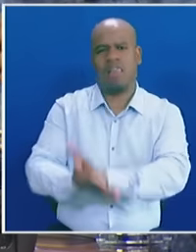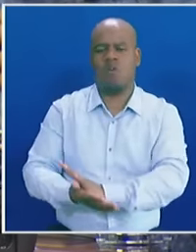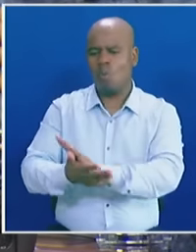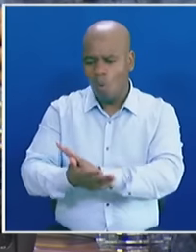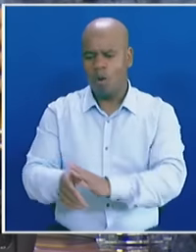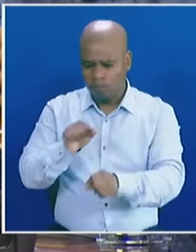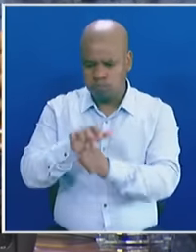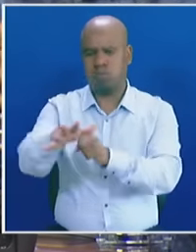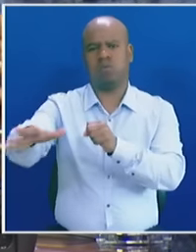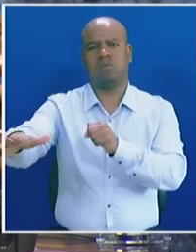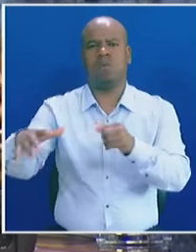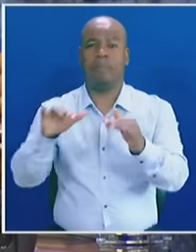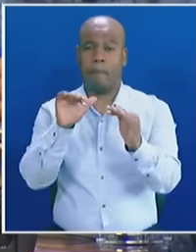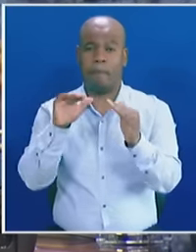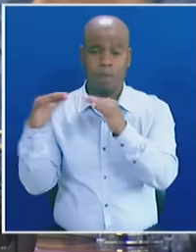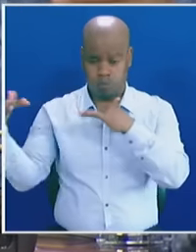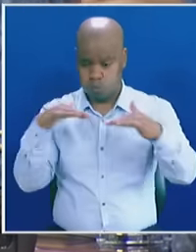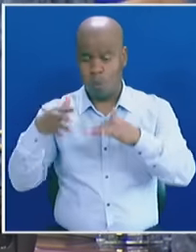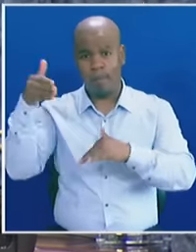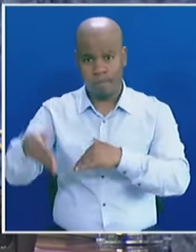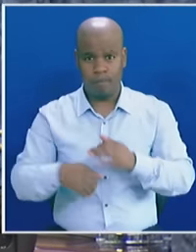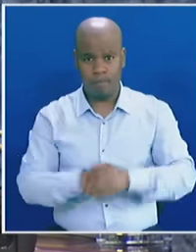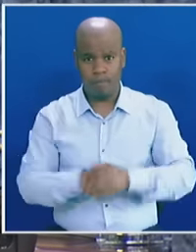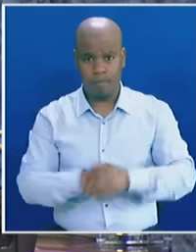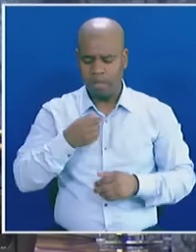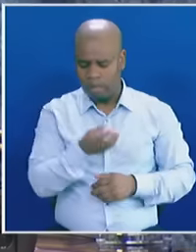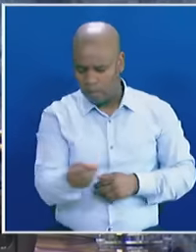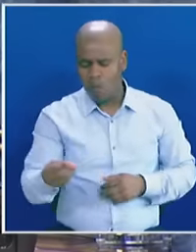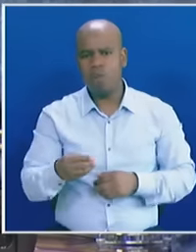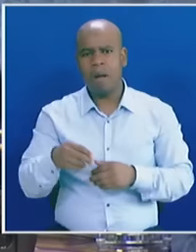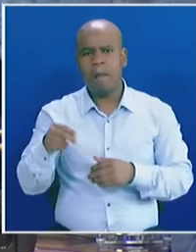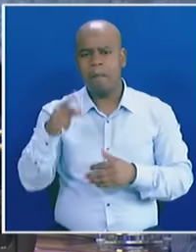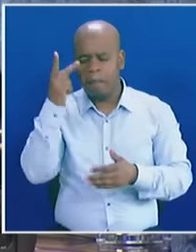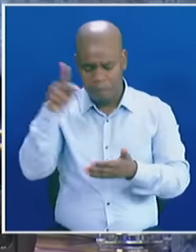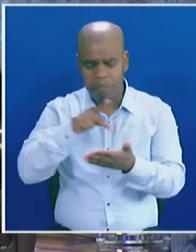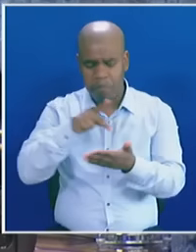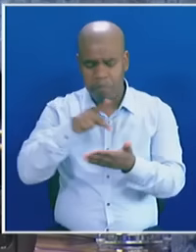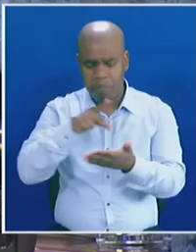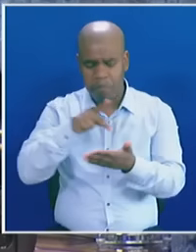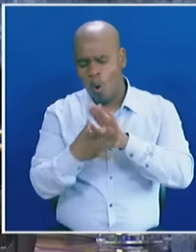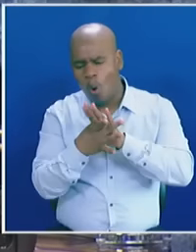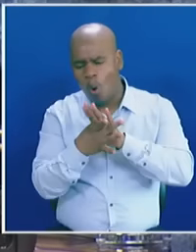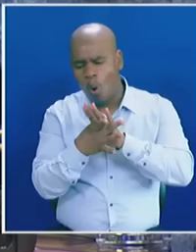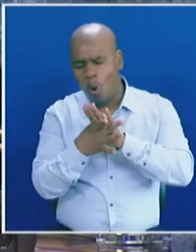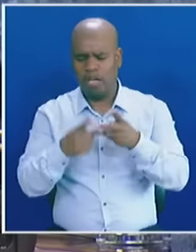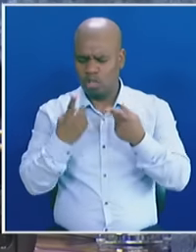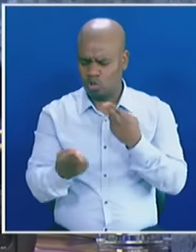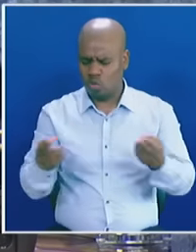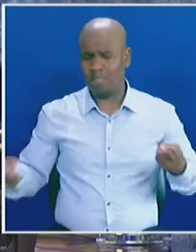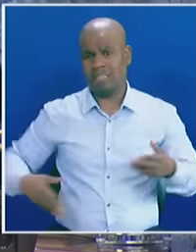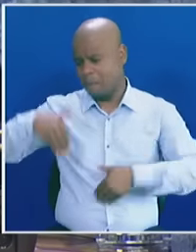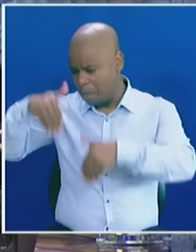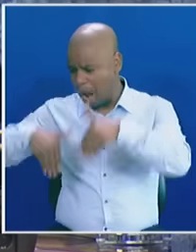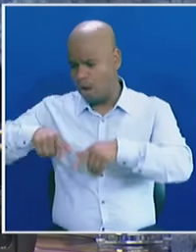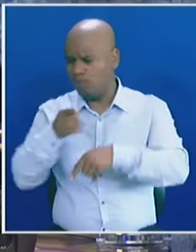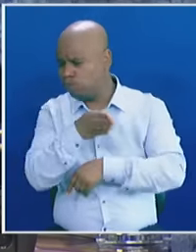so rich in natural resources, such as gold, platinum, coal, oil, and other resources. And this